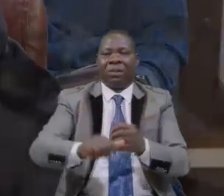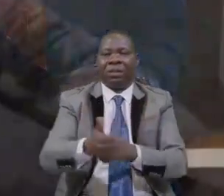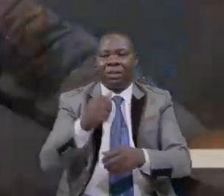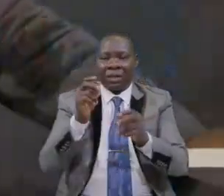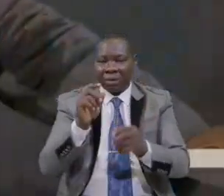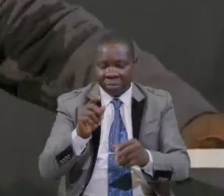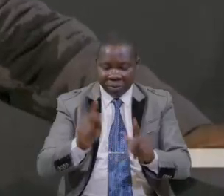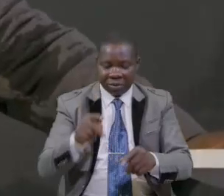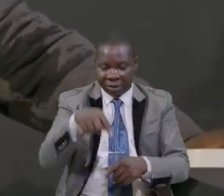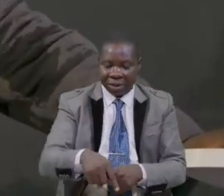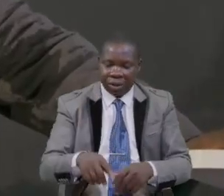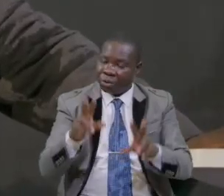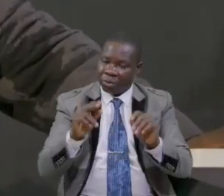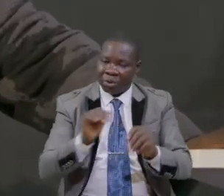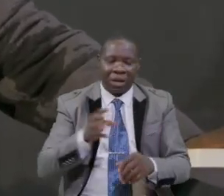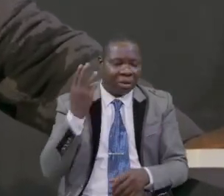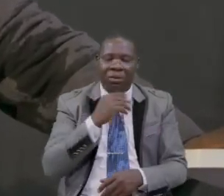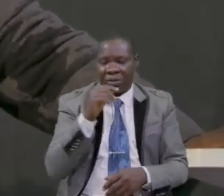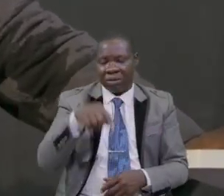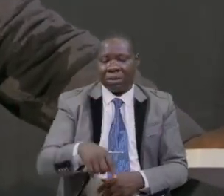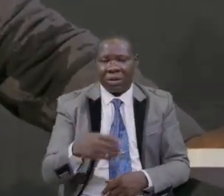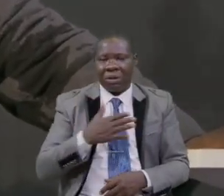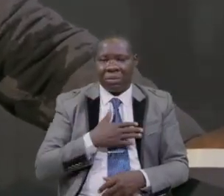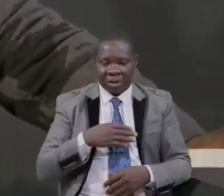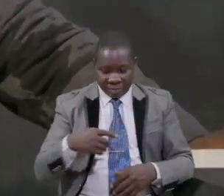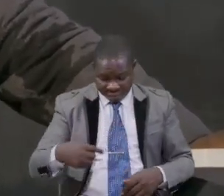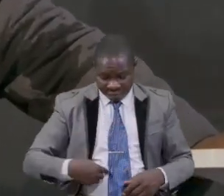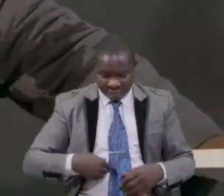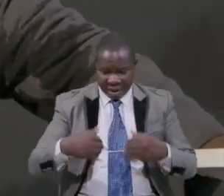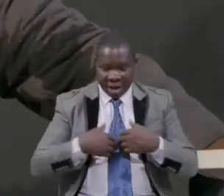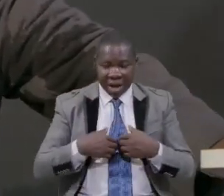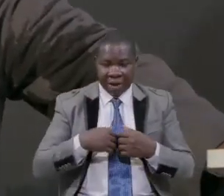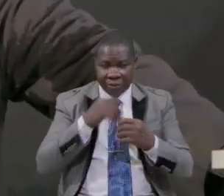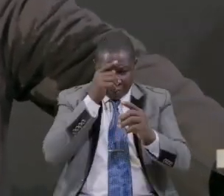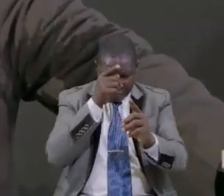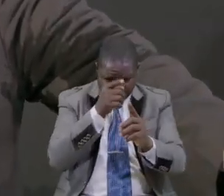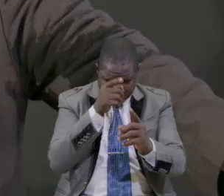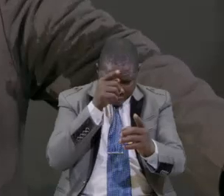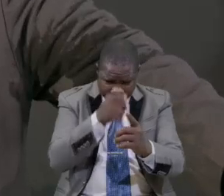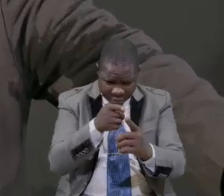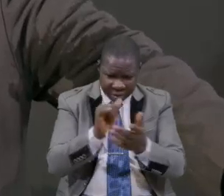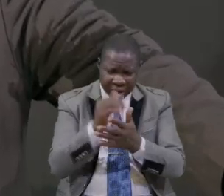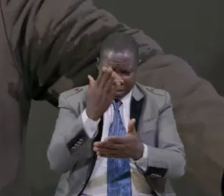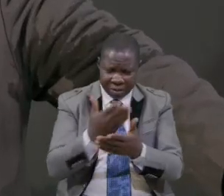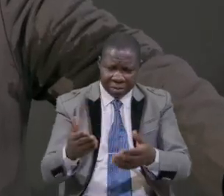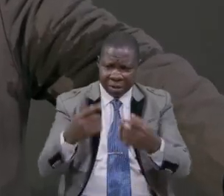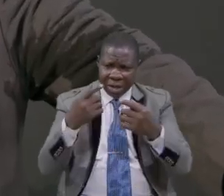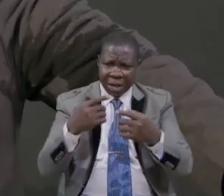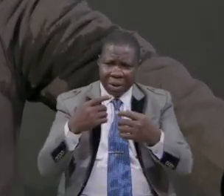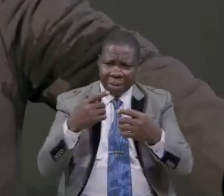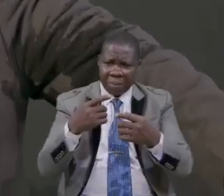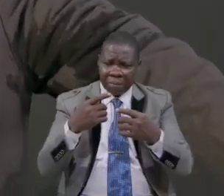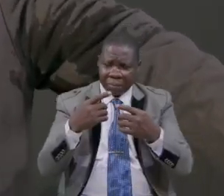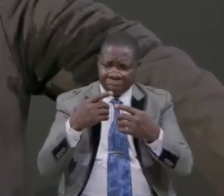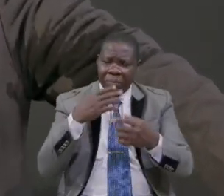had signal that something went wrong and entered, just signal. But